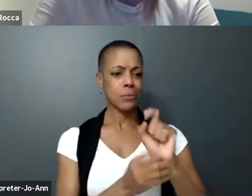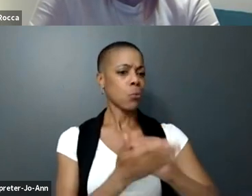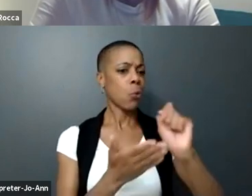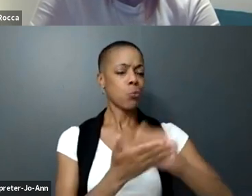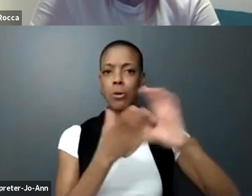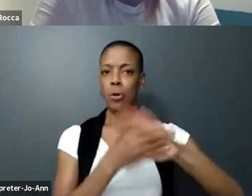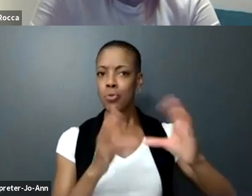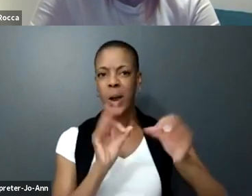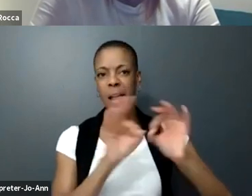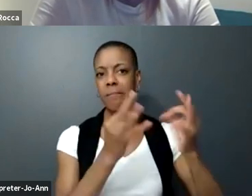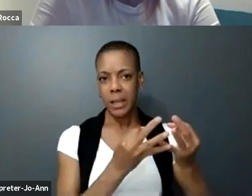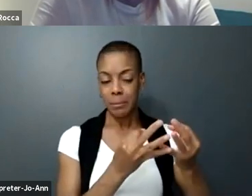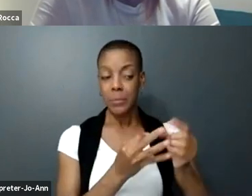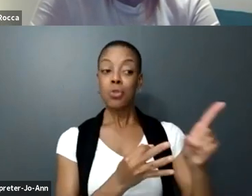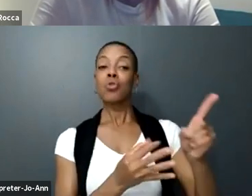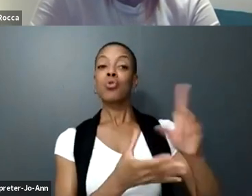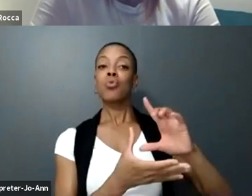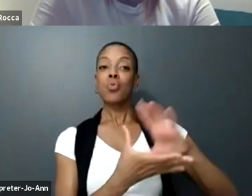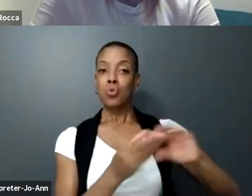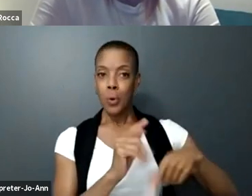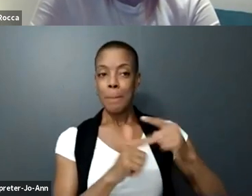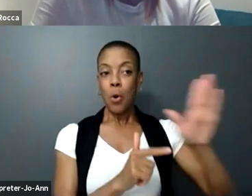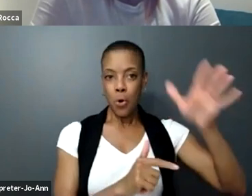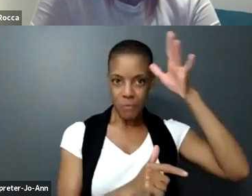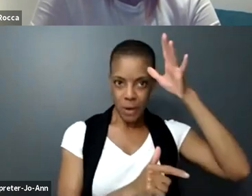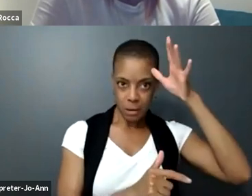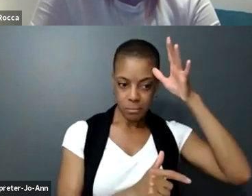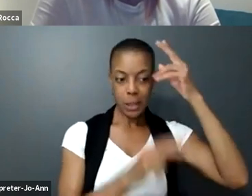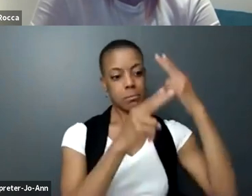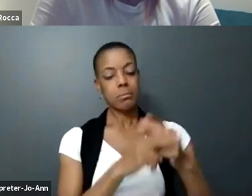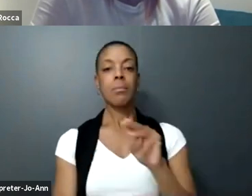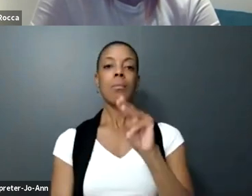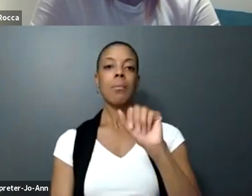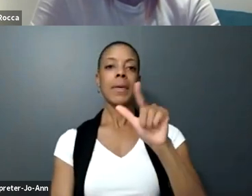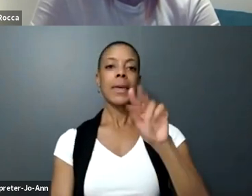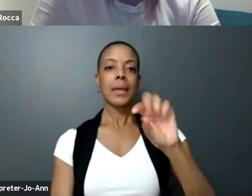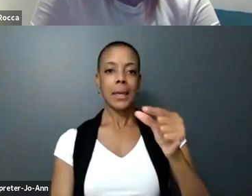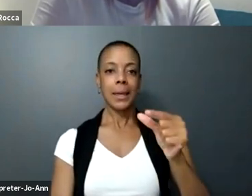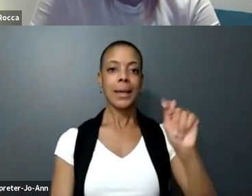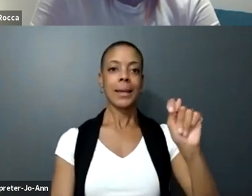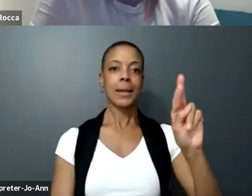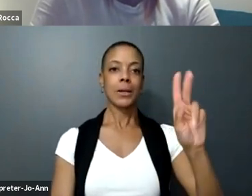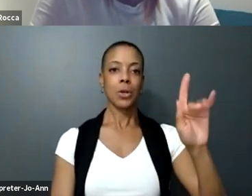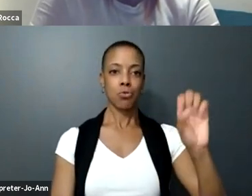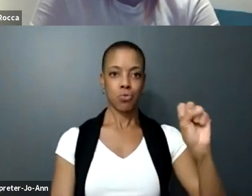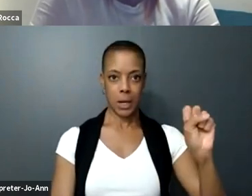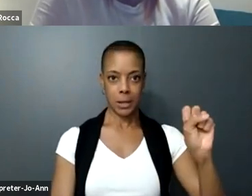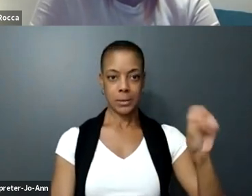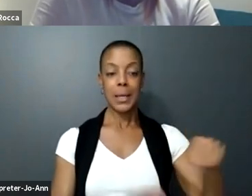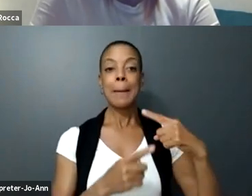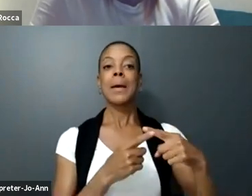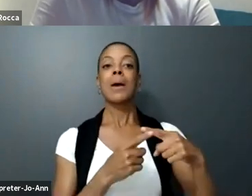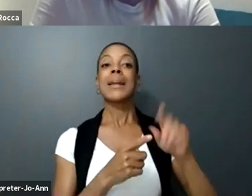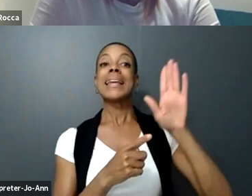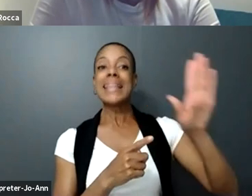family member. She wrote a story about her father. She called it Making Tracks. And it was about his experience at this Spanish, St.